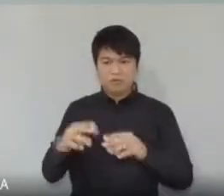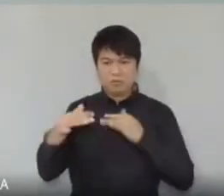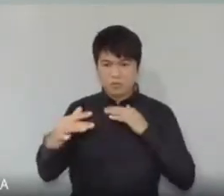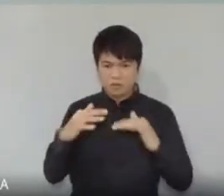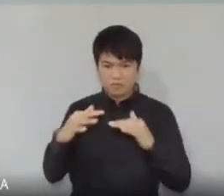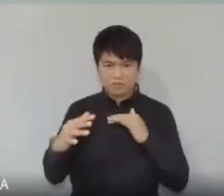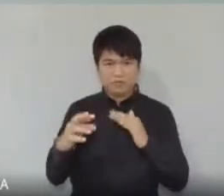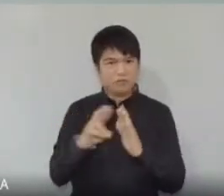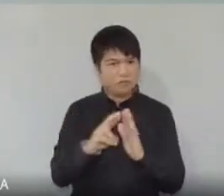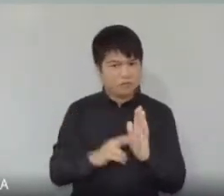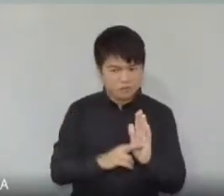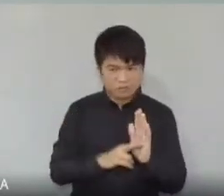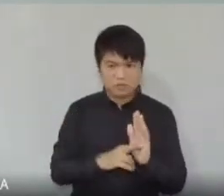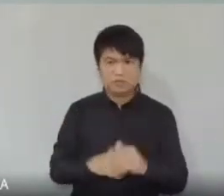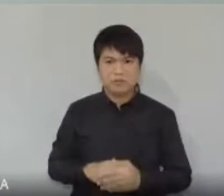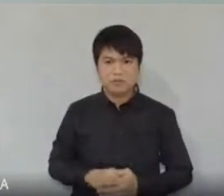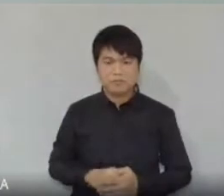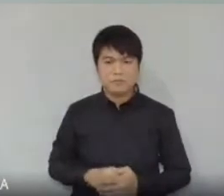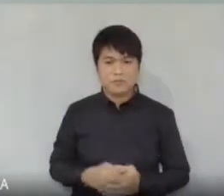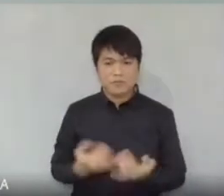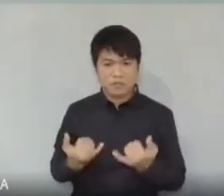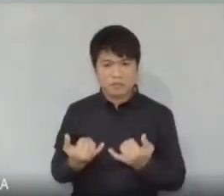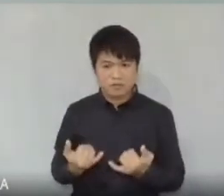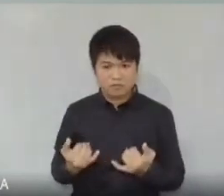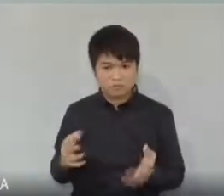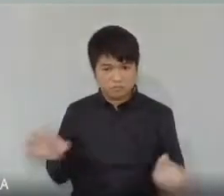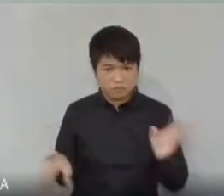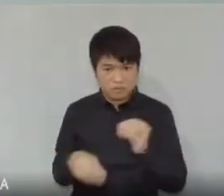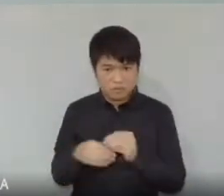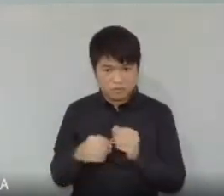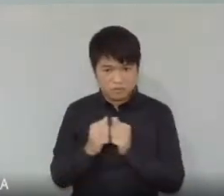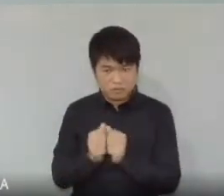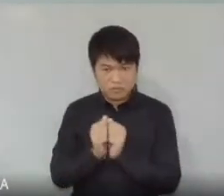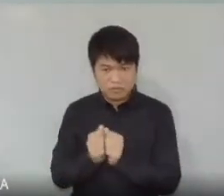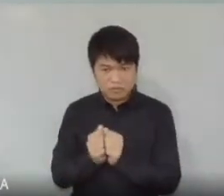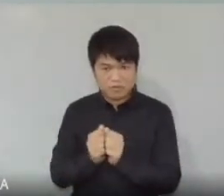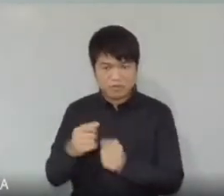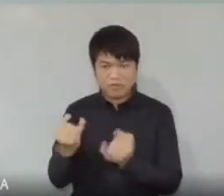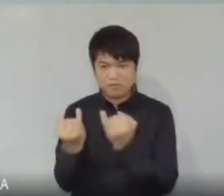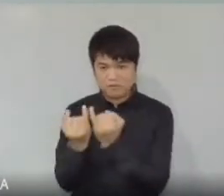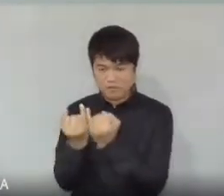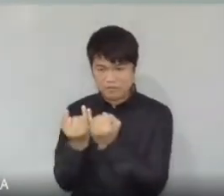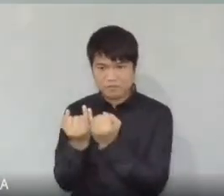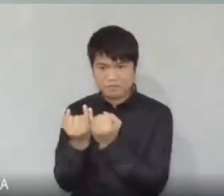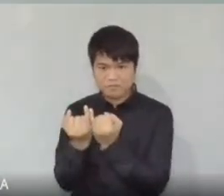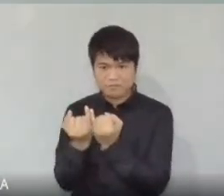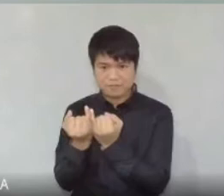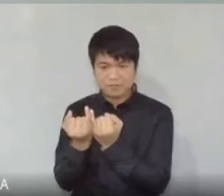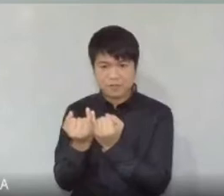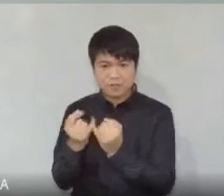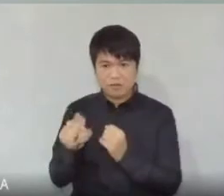package, no, of health services that can be delivered through telehealth, and of course